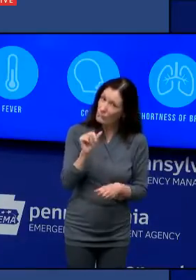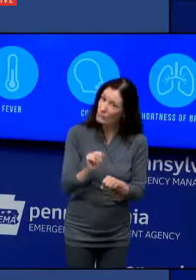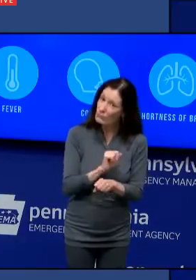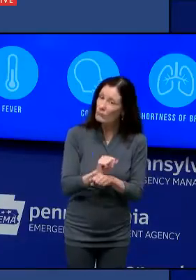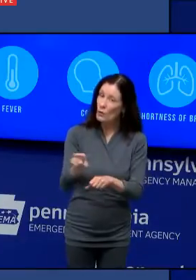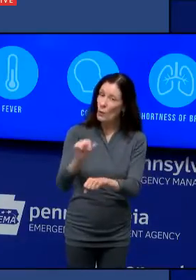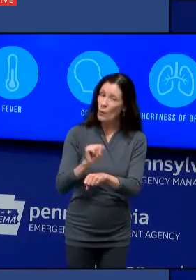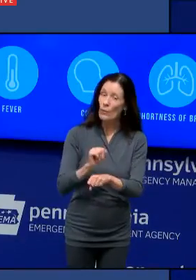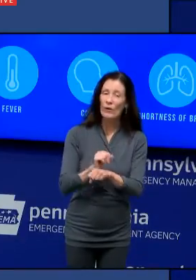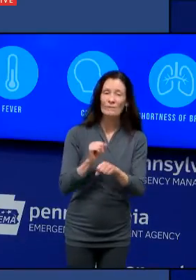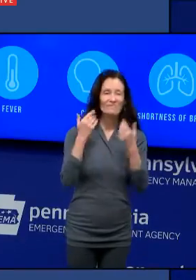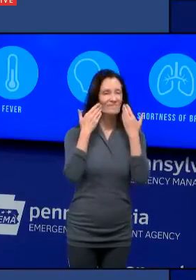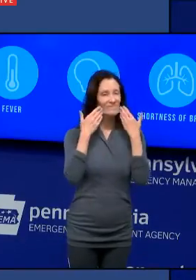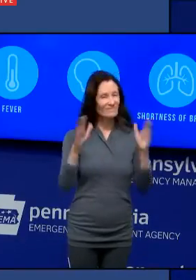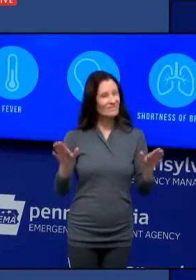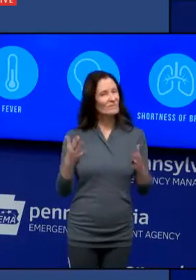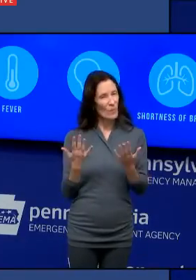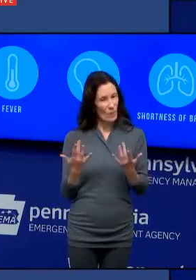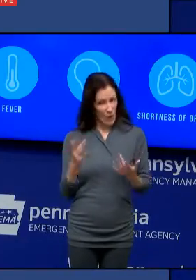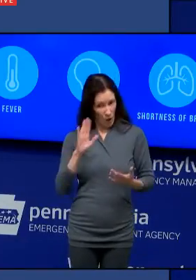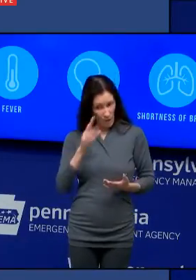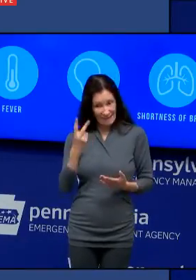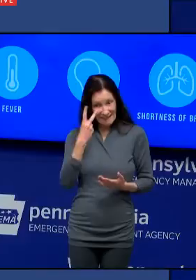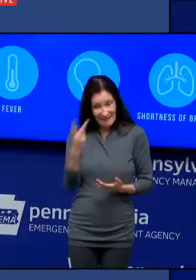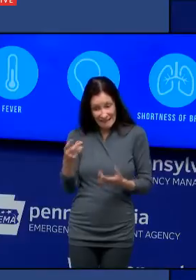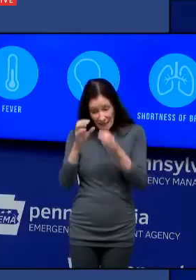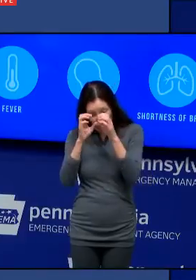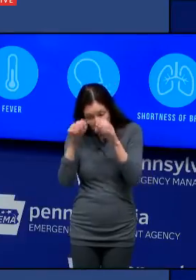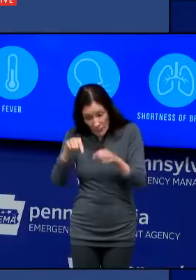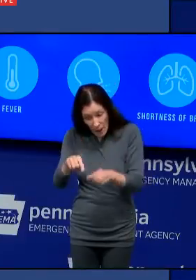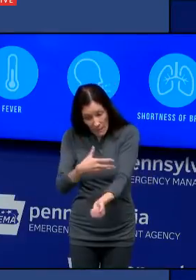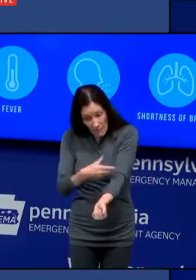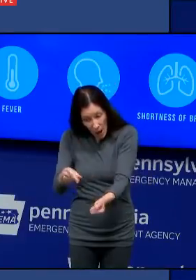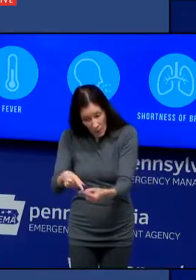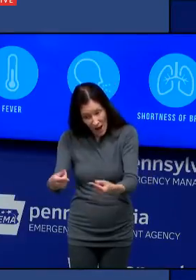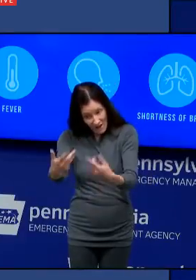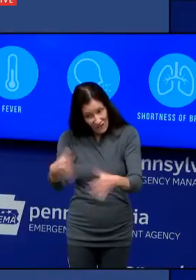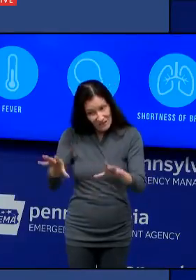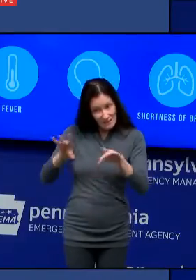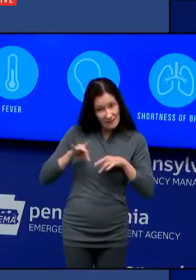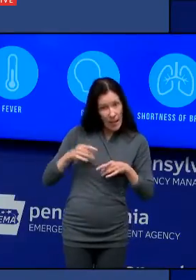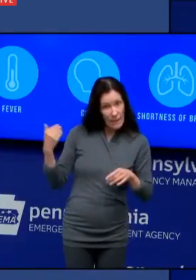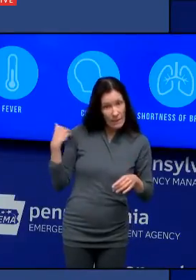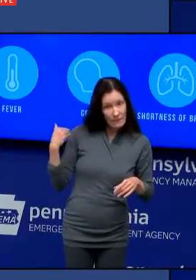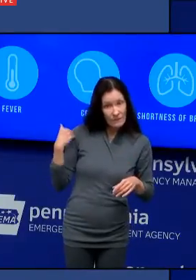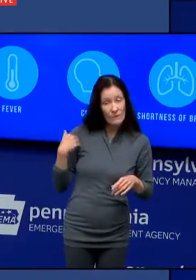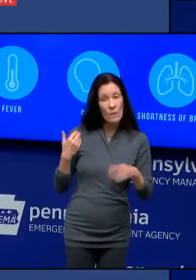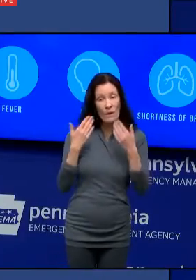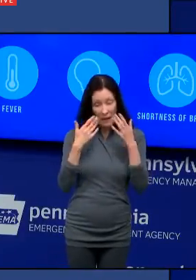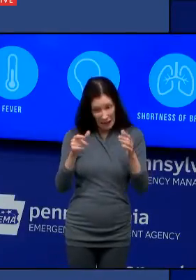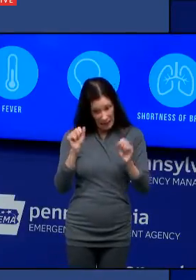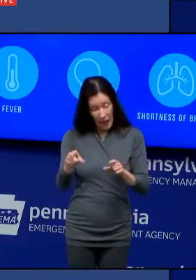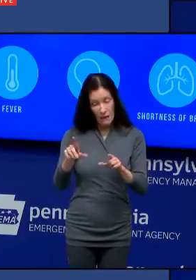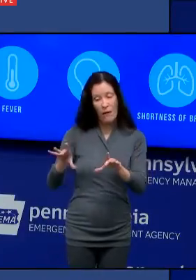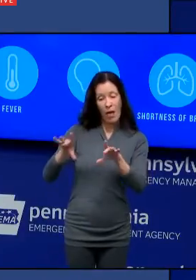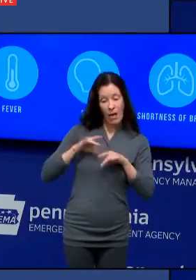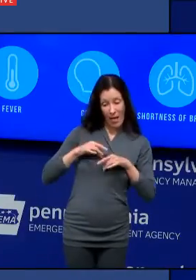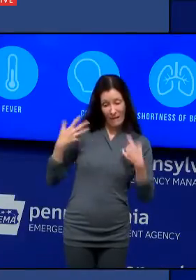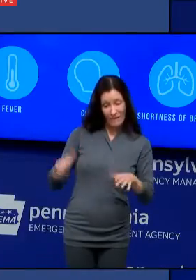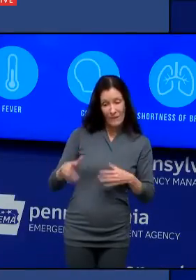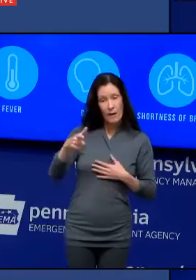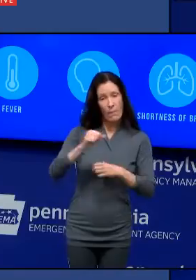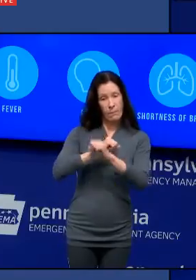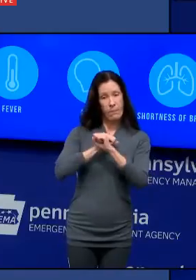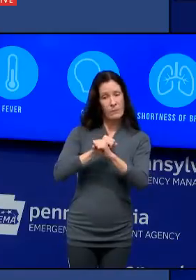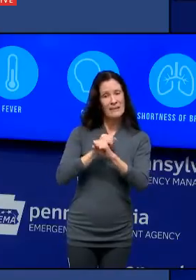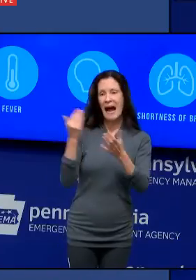last. From the morning call, with the Lehigh Valley experiencing a relatively high number of positive cases, has